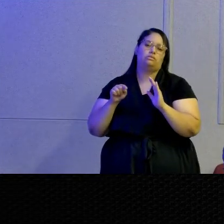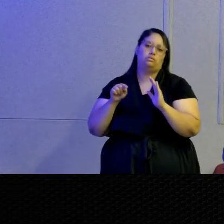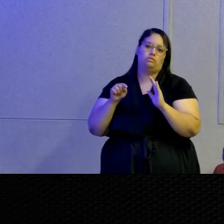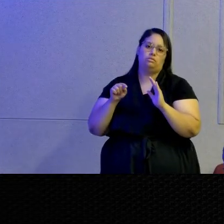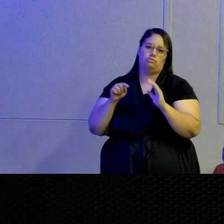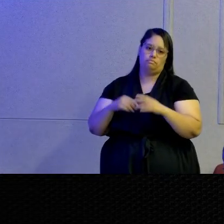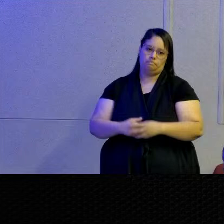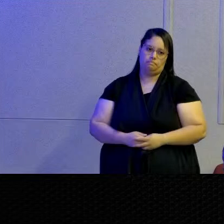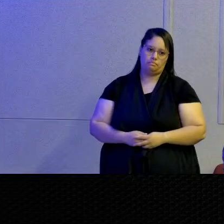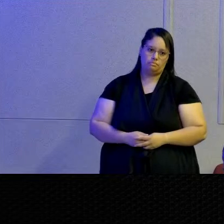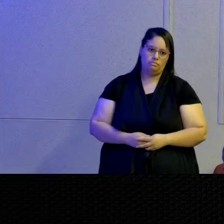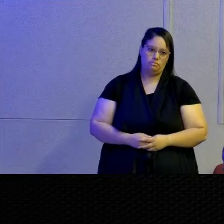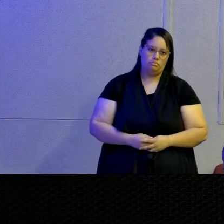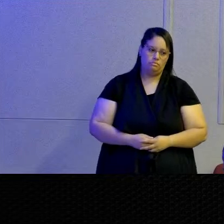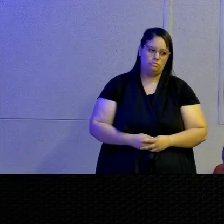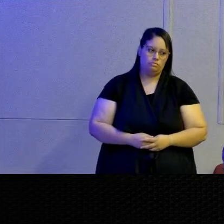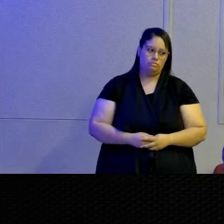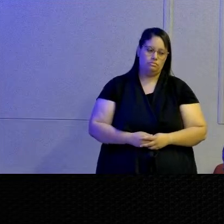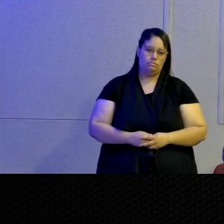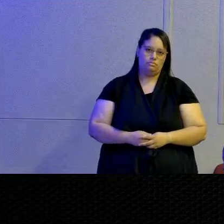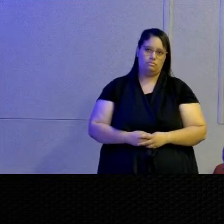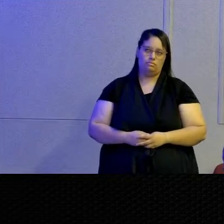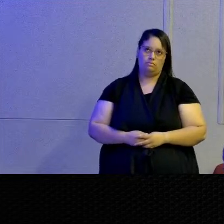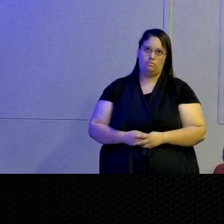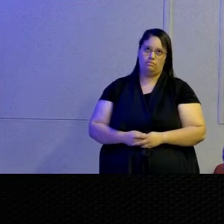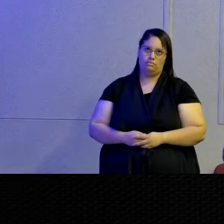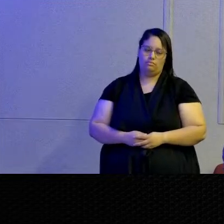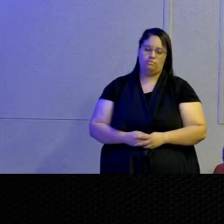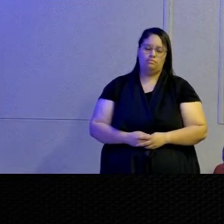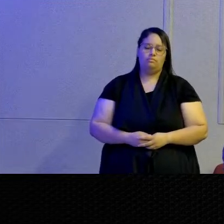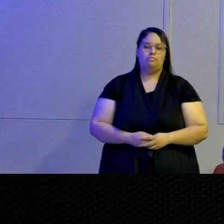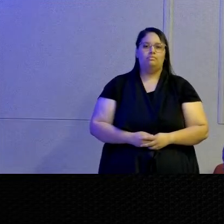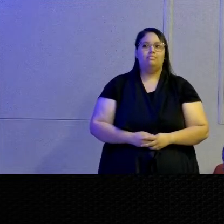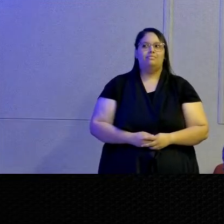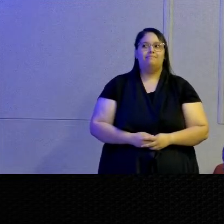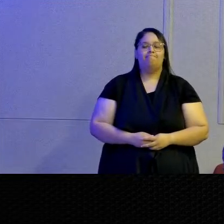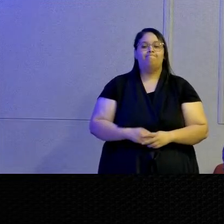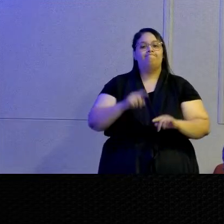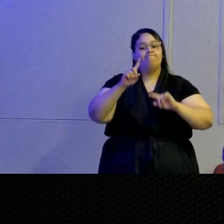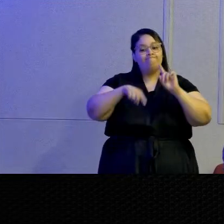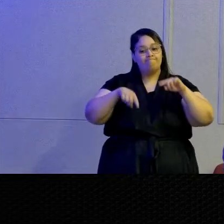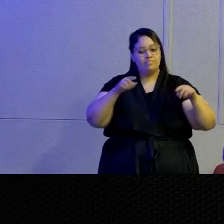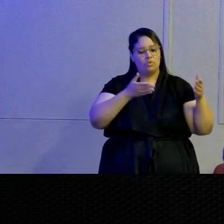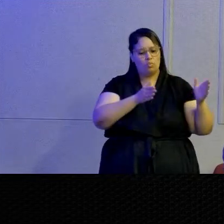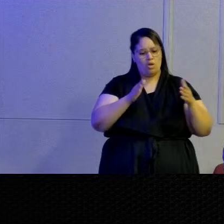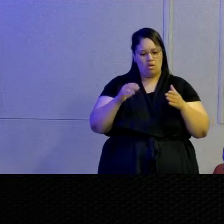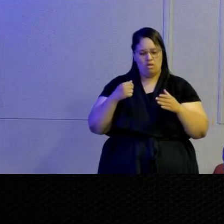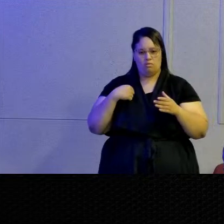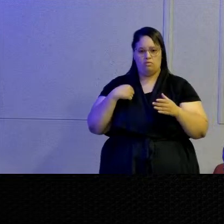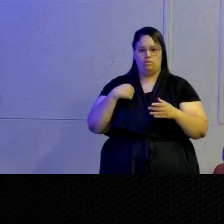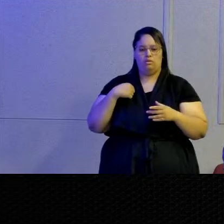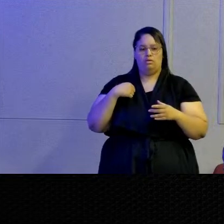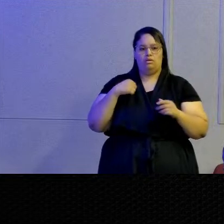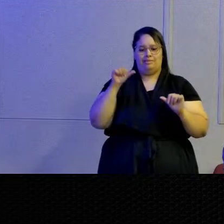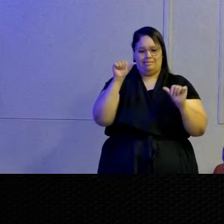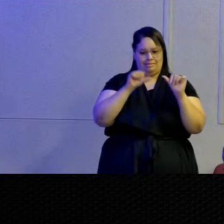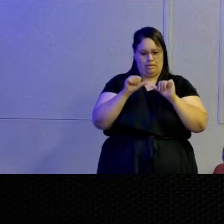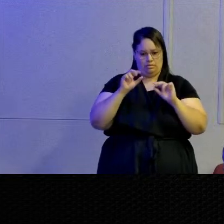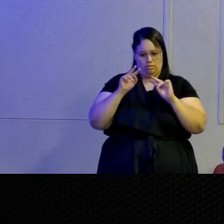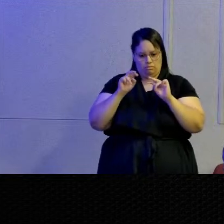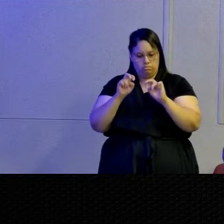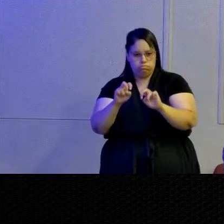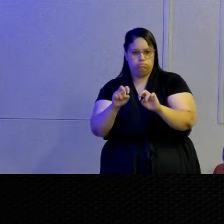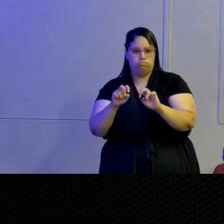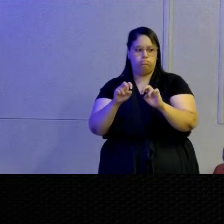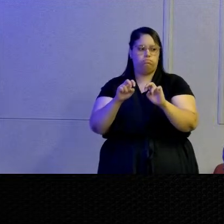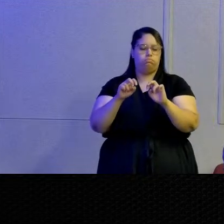particle. So there are various ways in which we try to look for physics beyond the standard model,